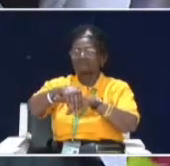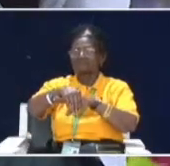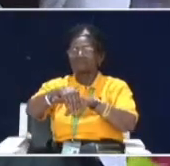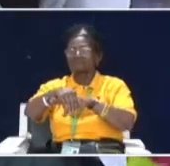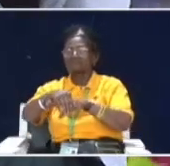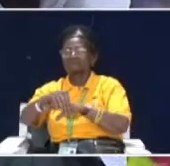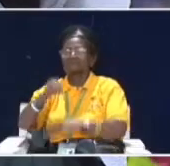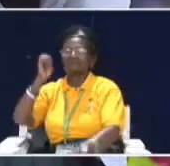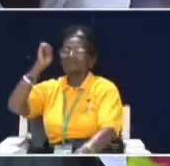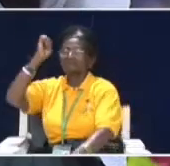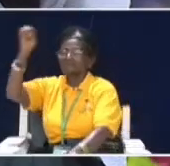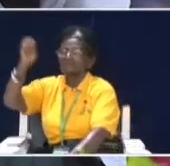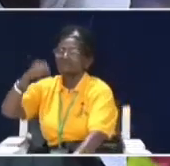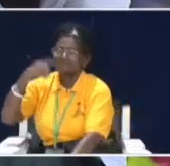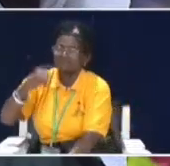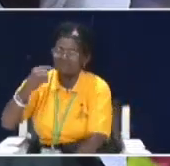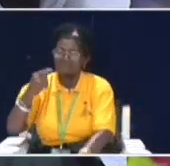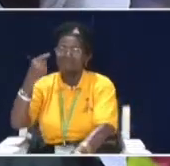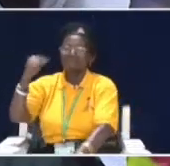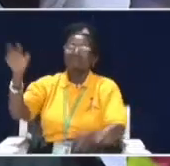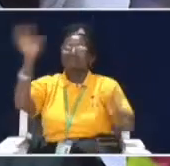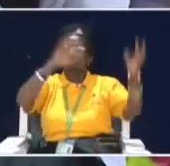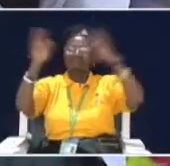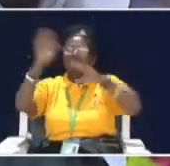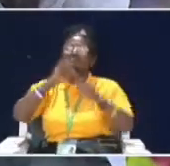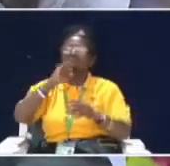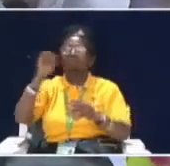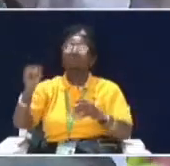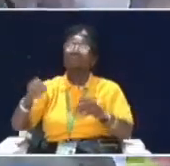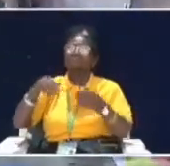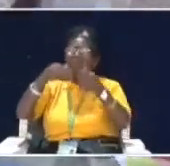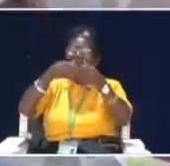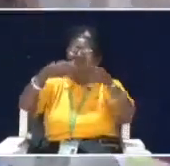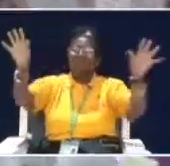He says the storm is over.